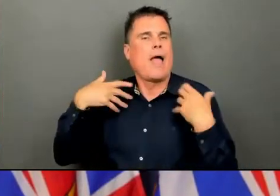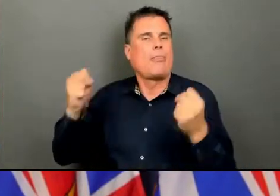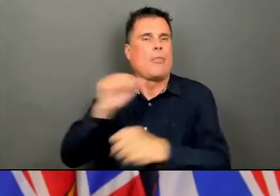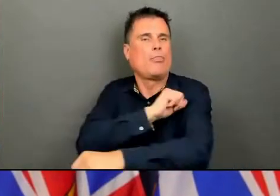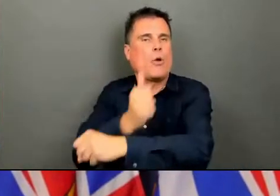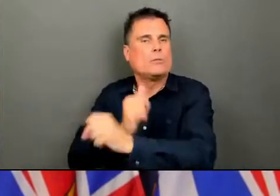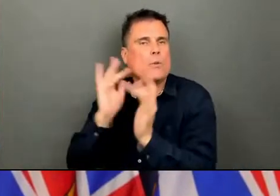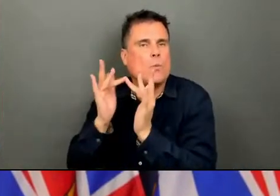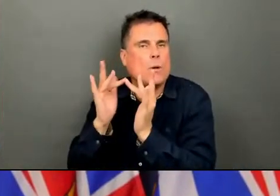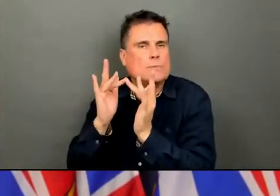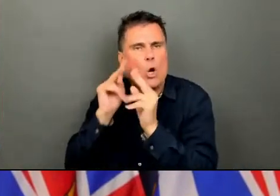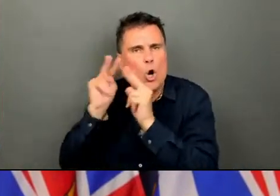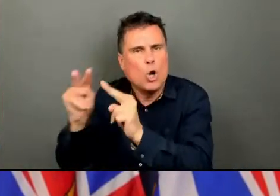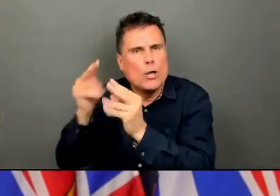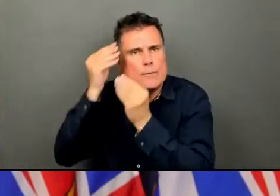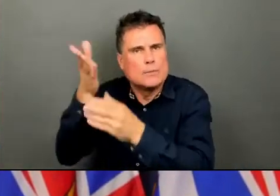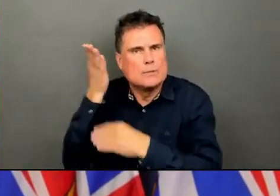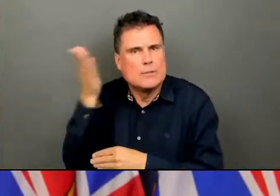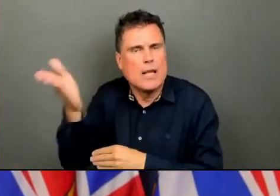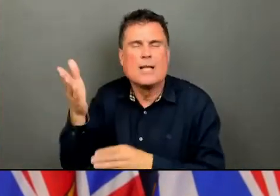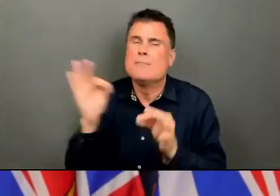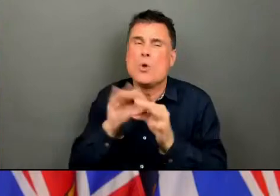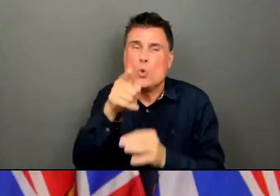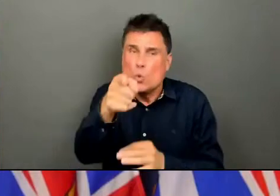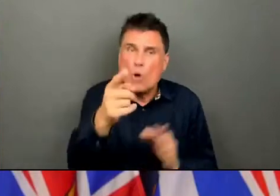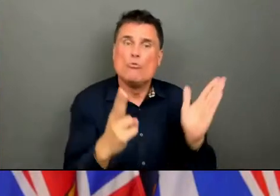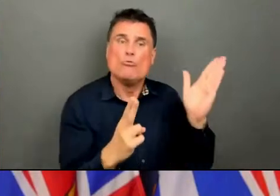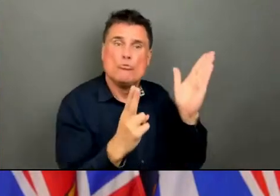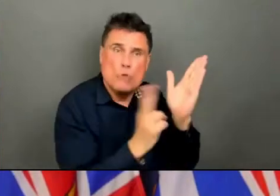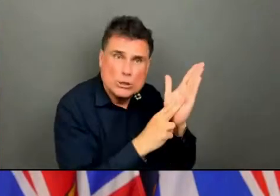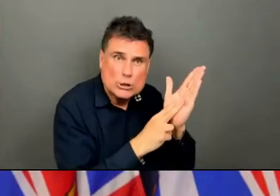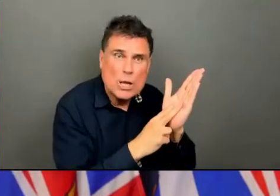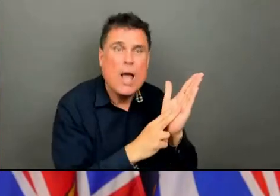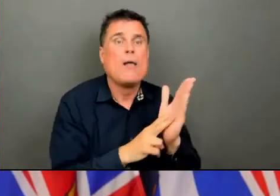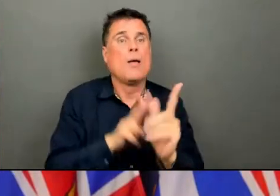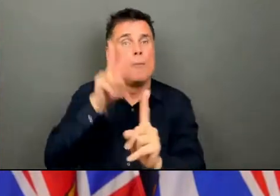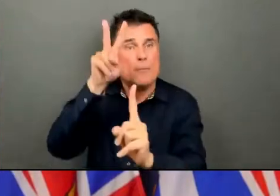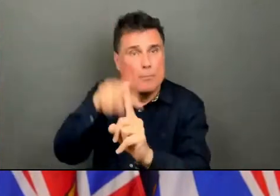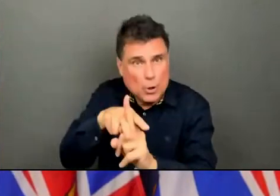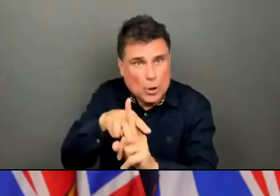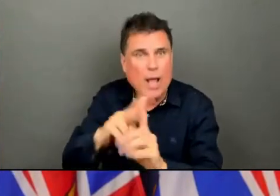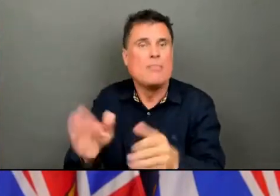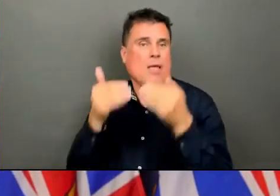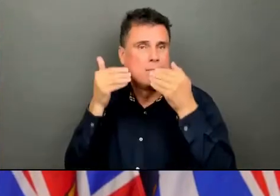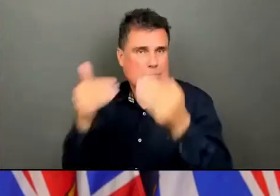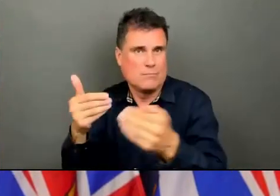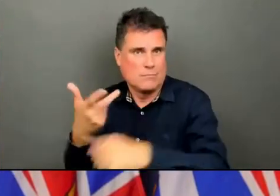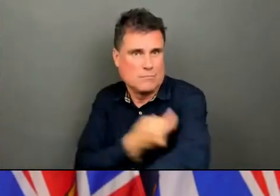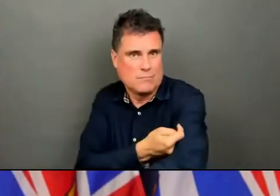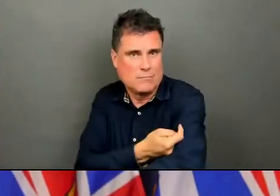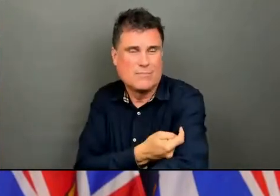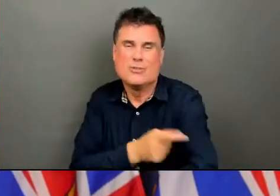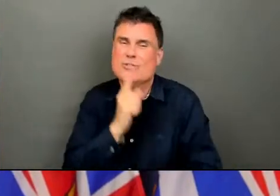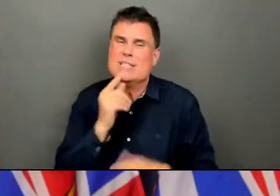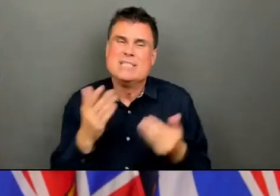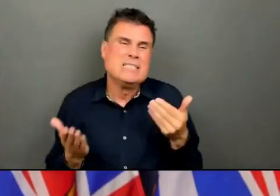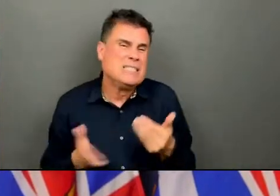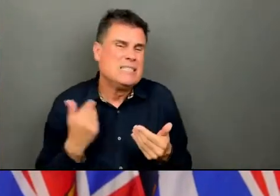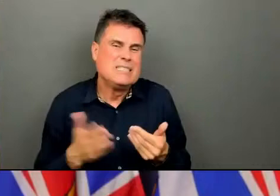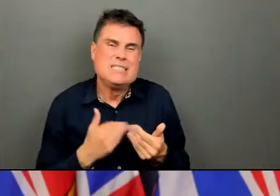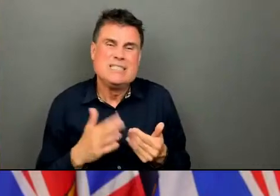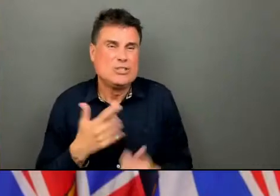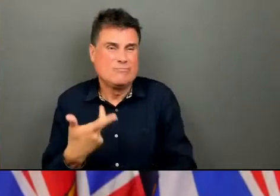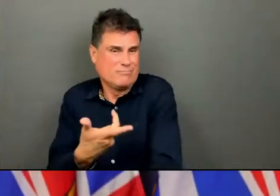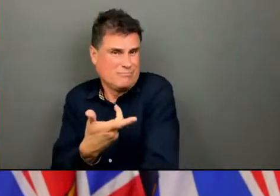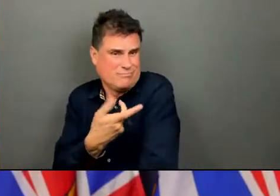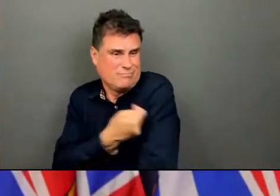important to register and to book your vaccination. But for many people, there are opportunities to get vaccinated, particularly with first dose